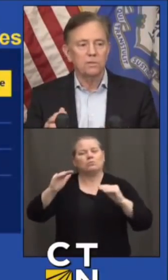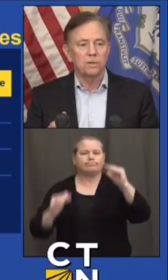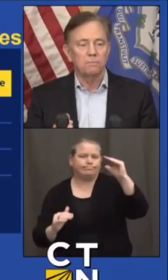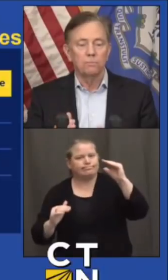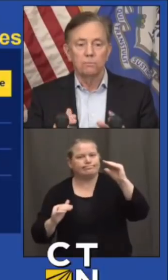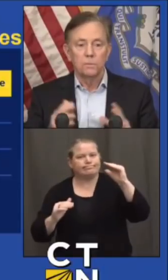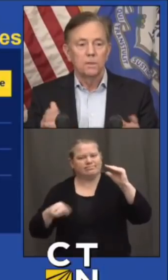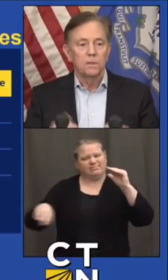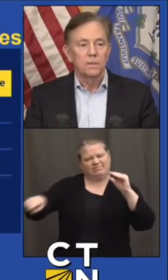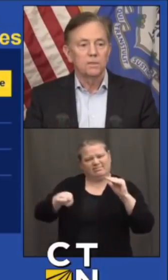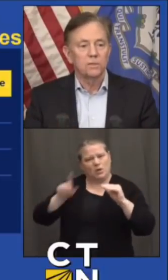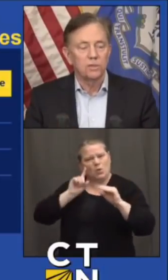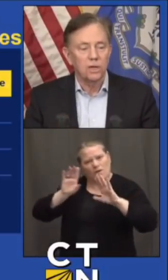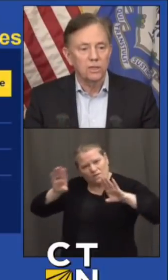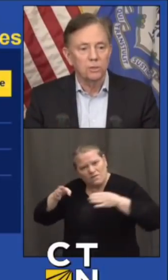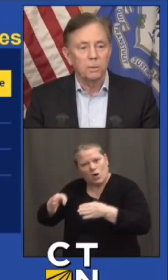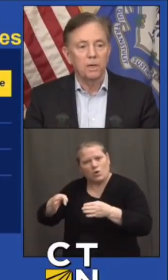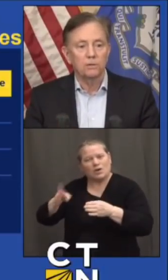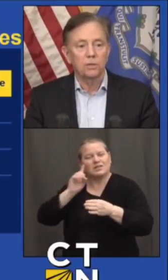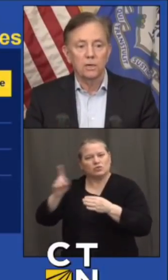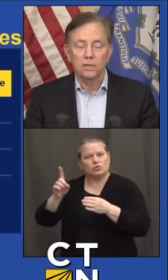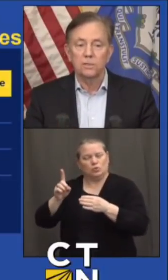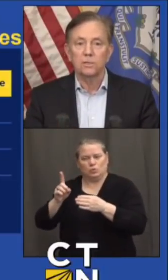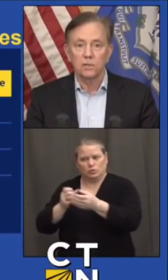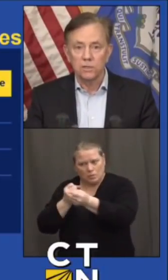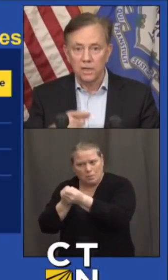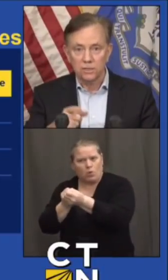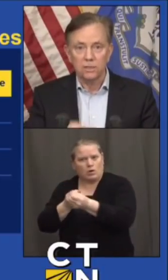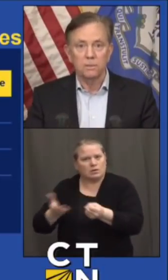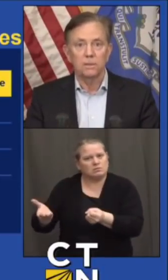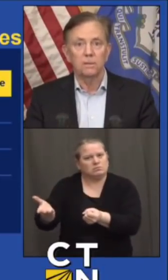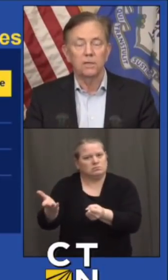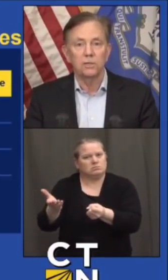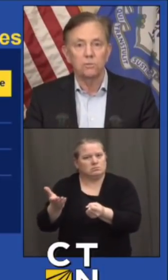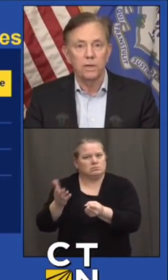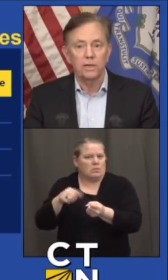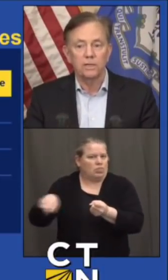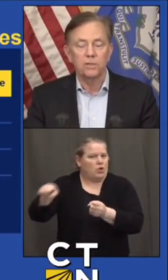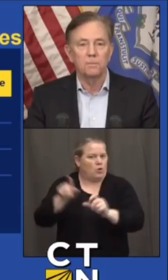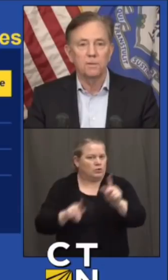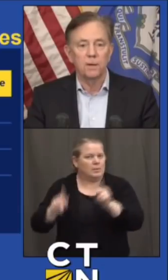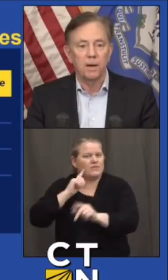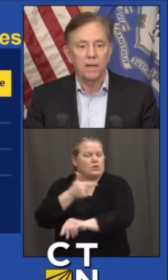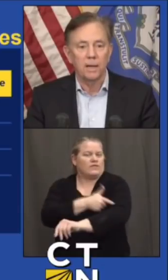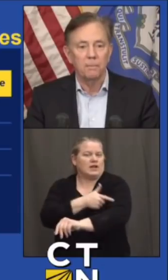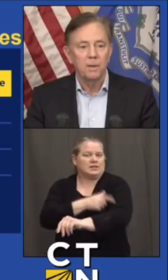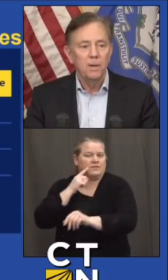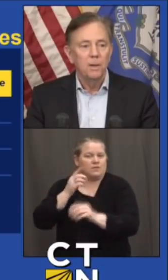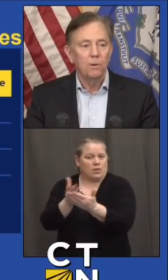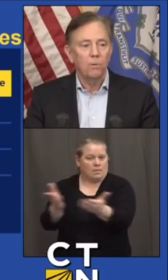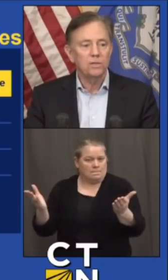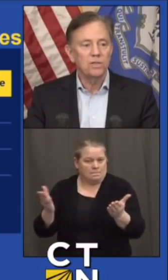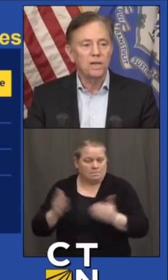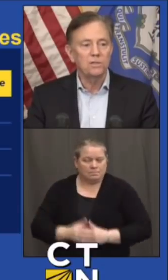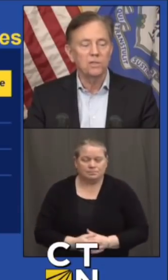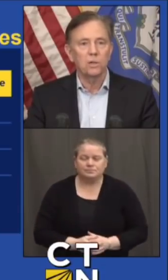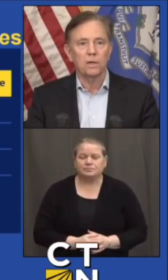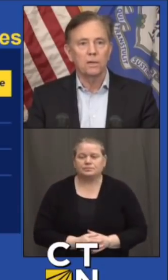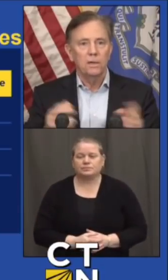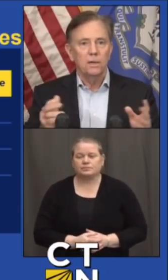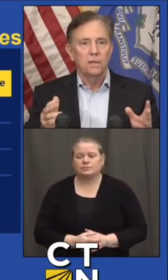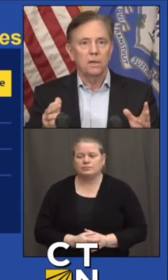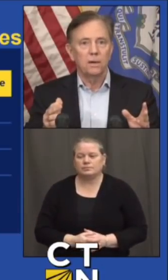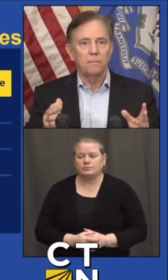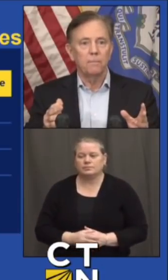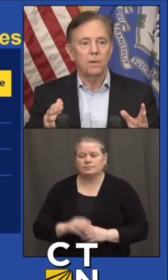This is a Josh Jabal chart. This is a little test. I'm going to let you read it at the same time I am. But what it says is,